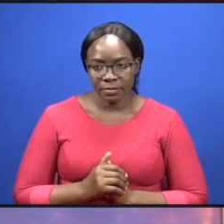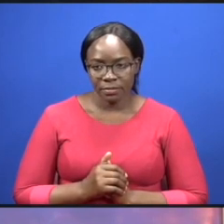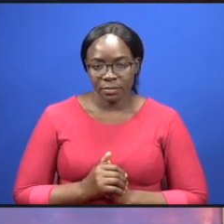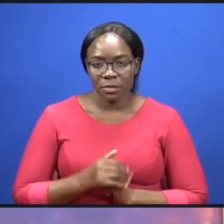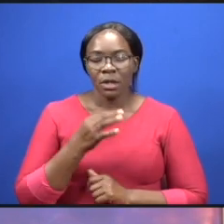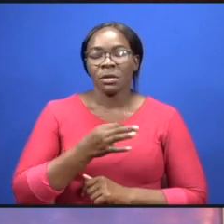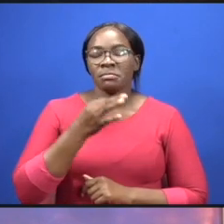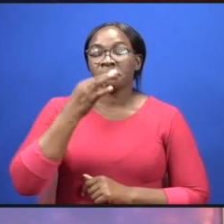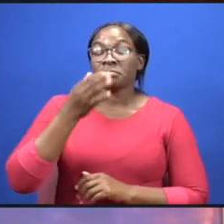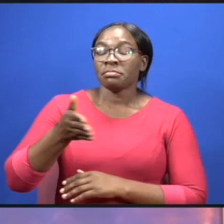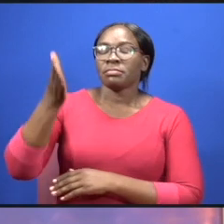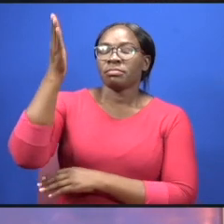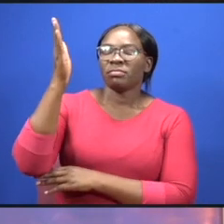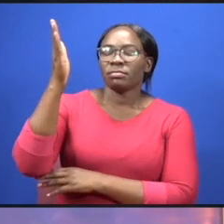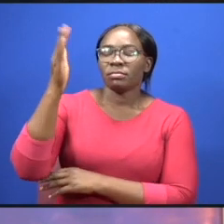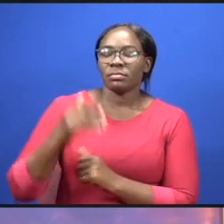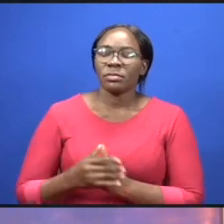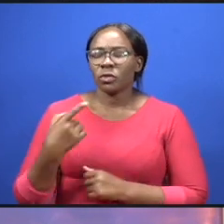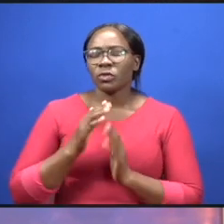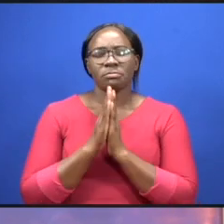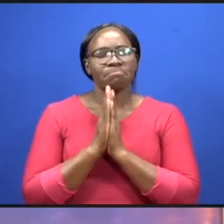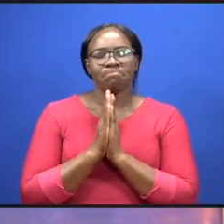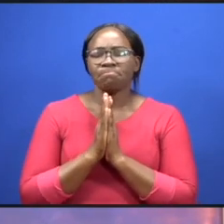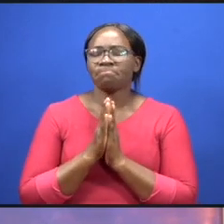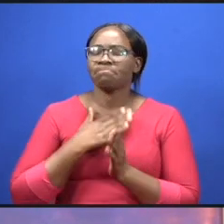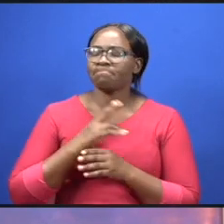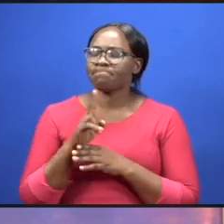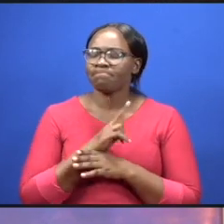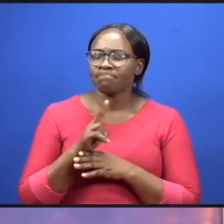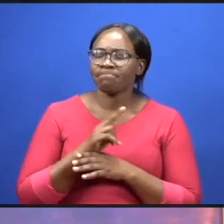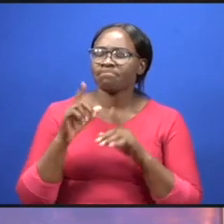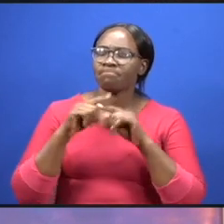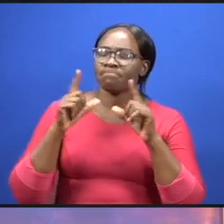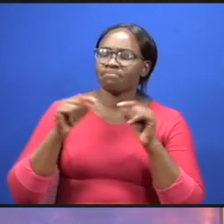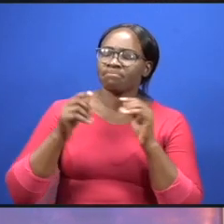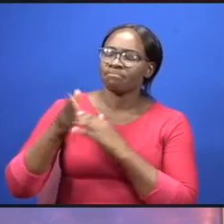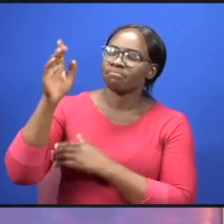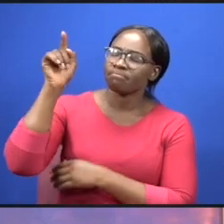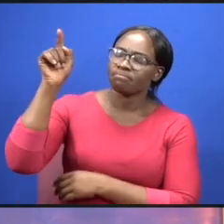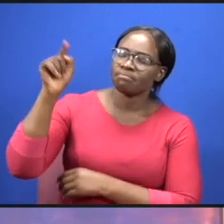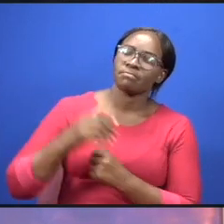Spirit of God, we pray that you would use the word of God